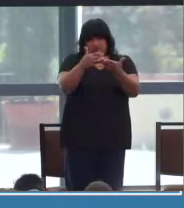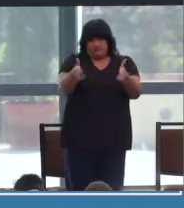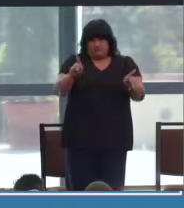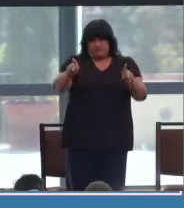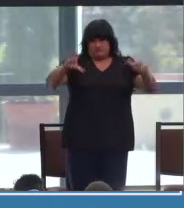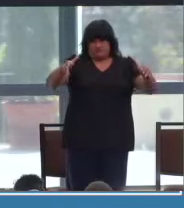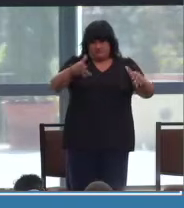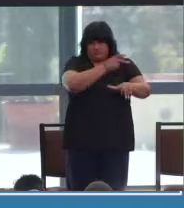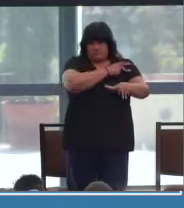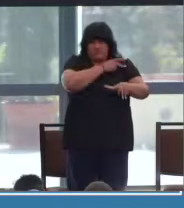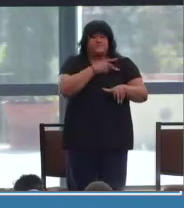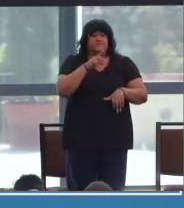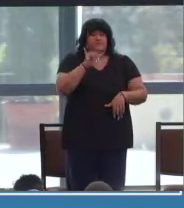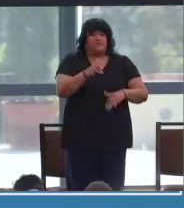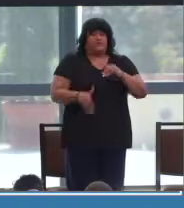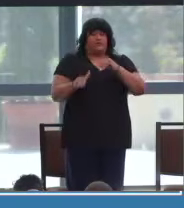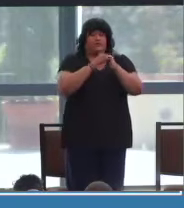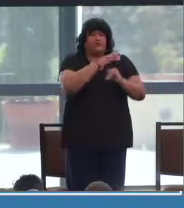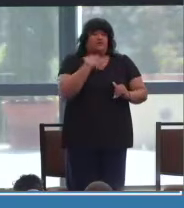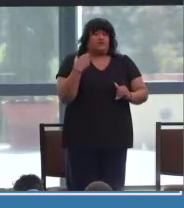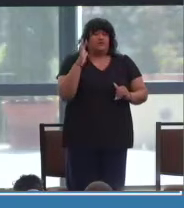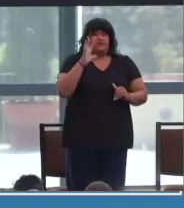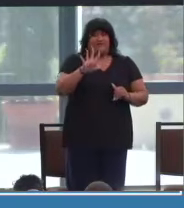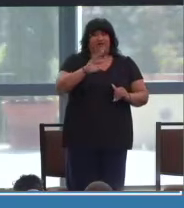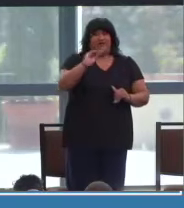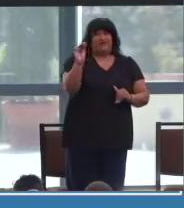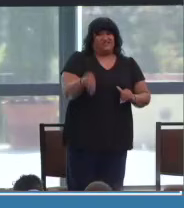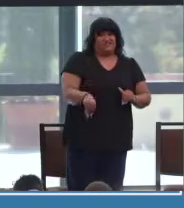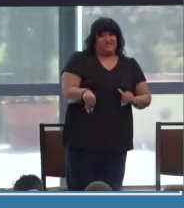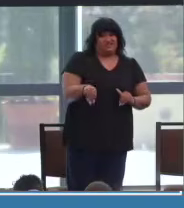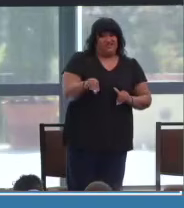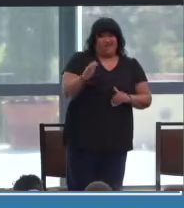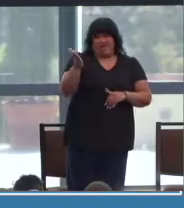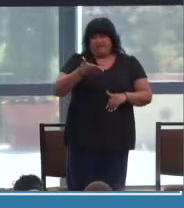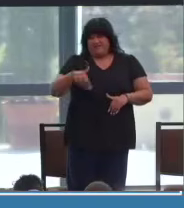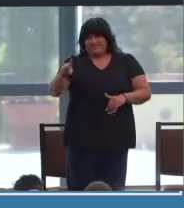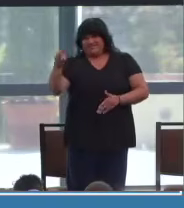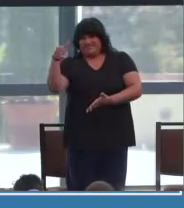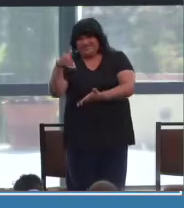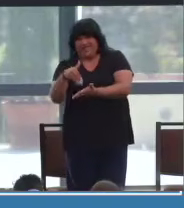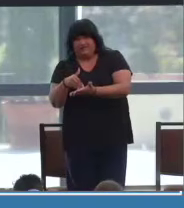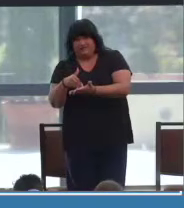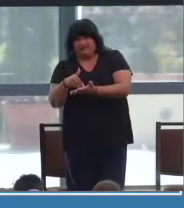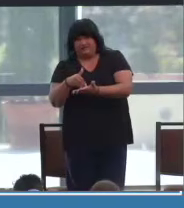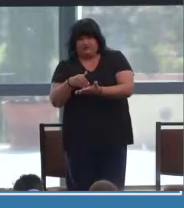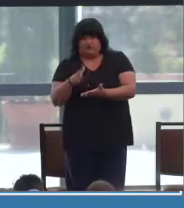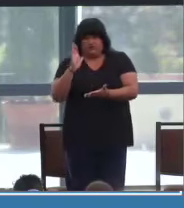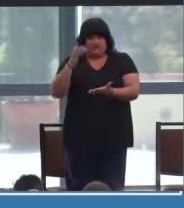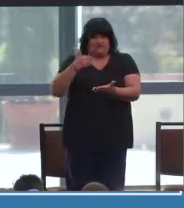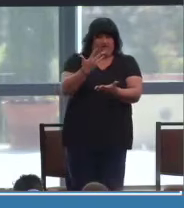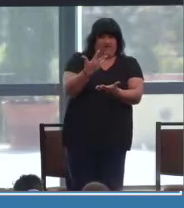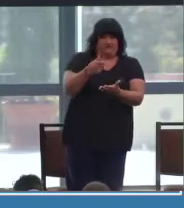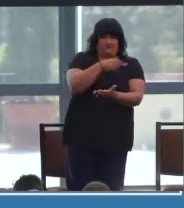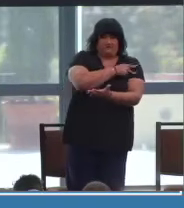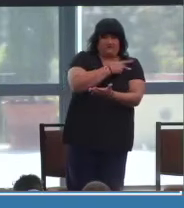patients, that increased risk would be 5 patients out of 1,000 would have an increased risk of getting breast